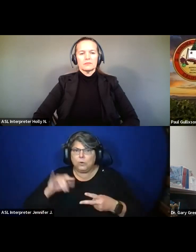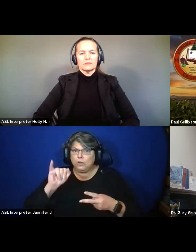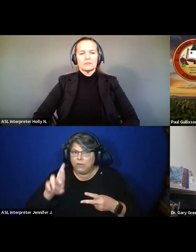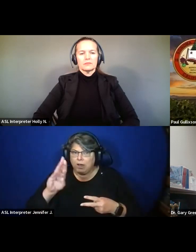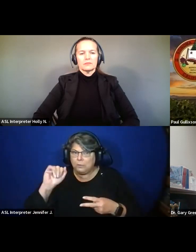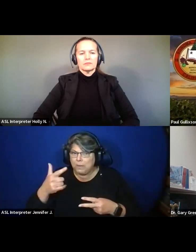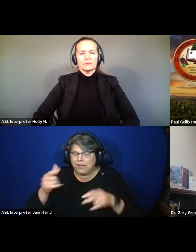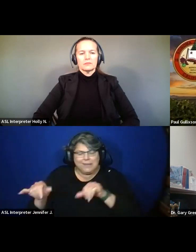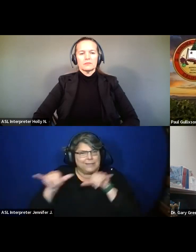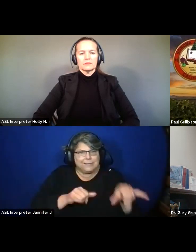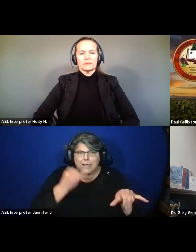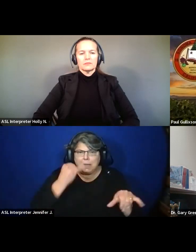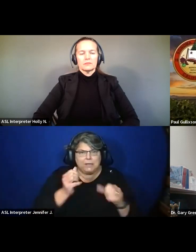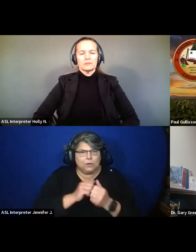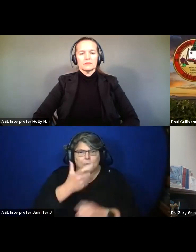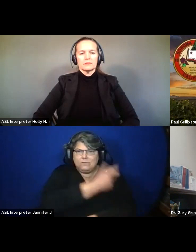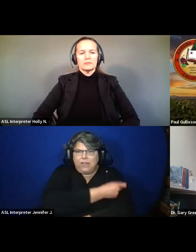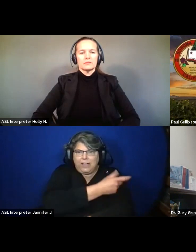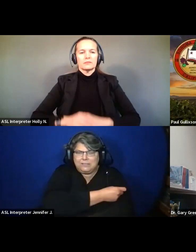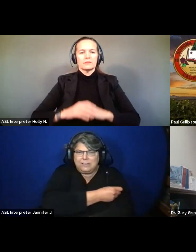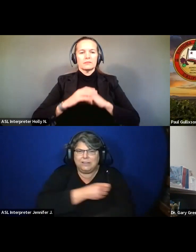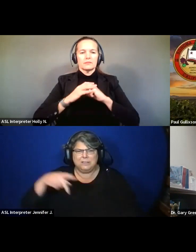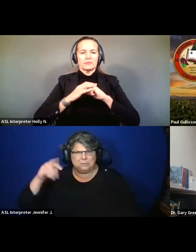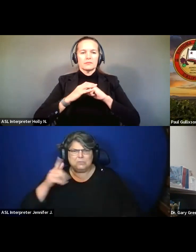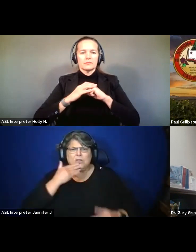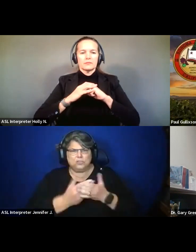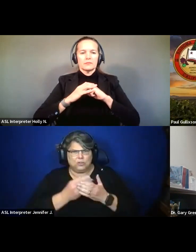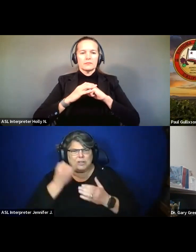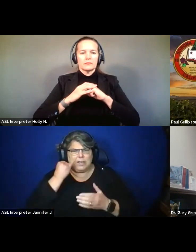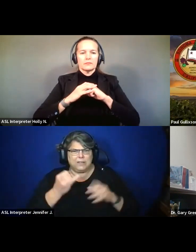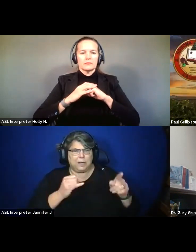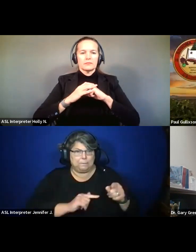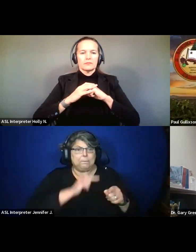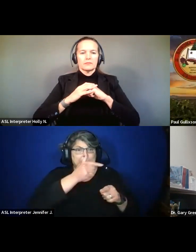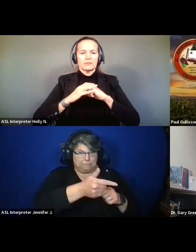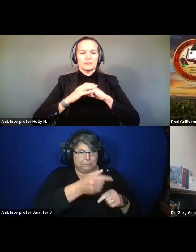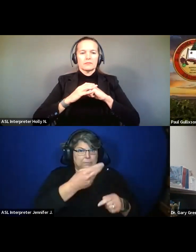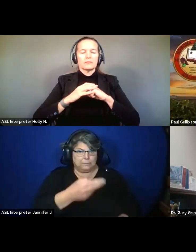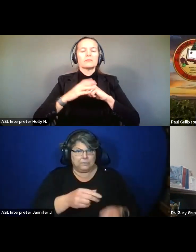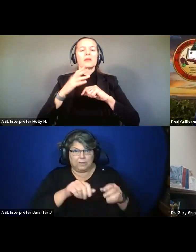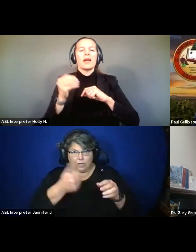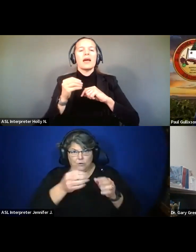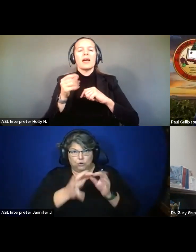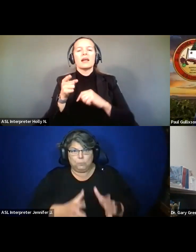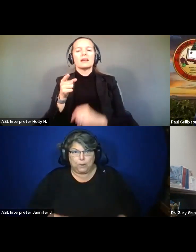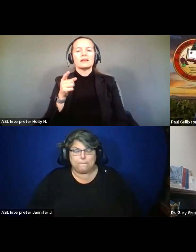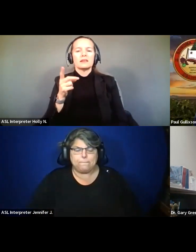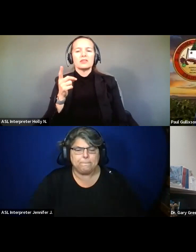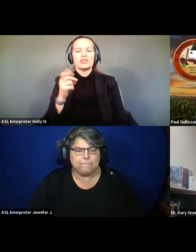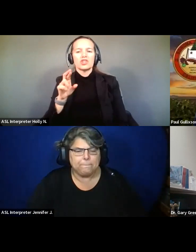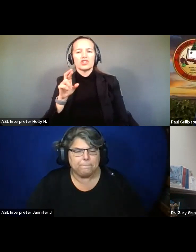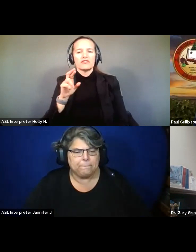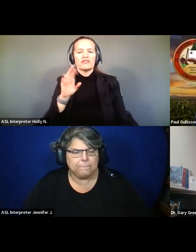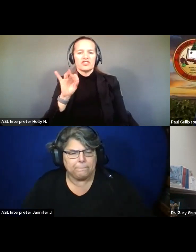getting vaccinated. It's a good analogy. And can I add one other thing, Paul, Yes. is just to say that we